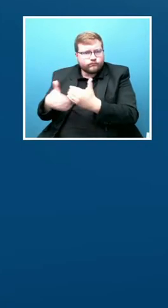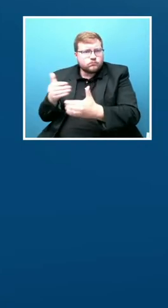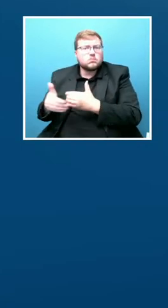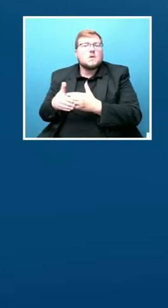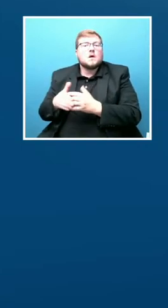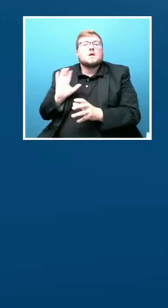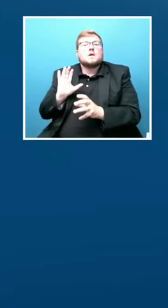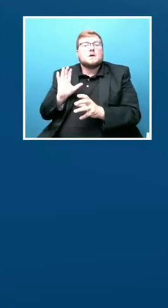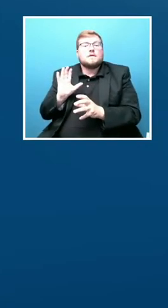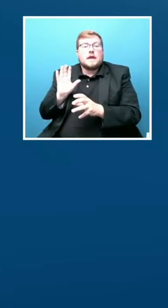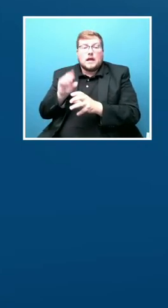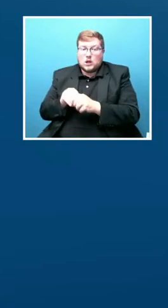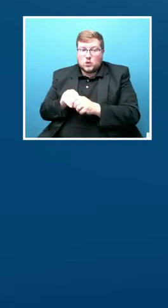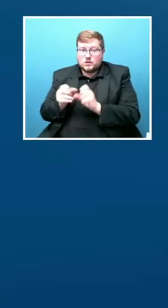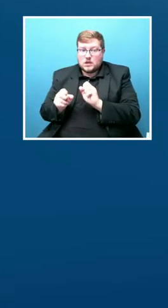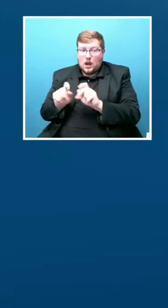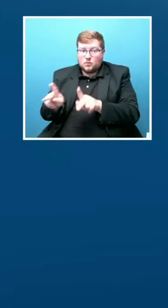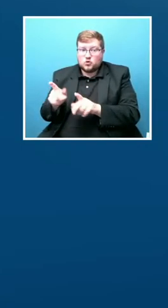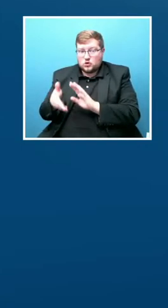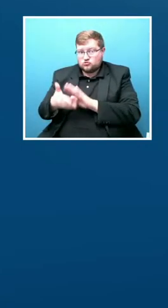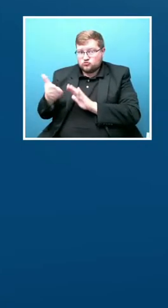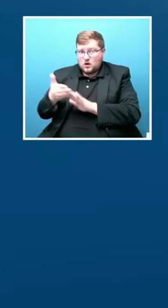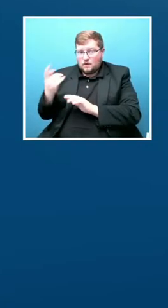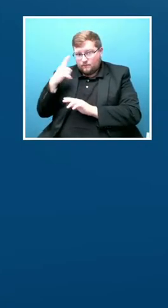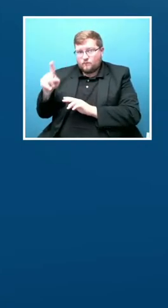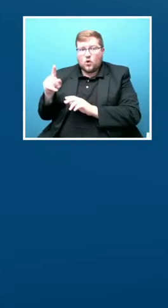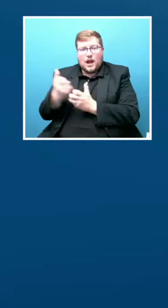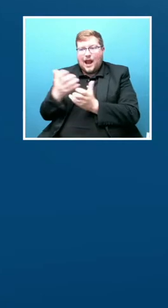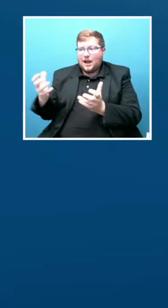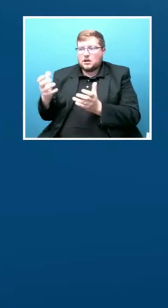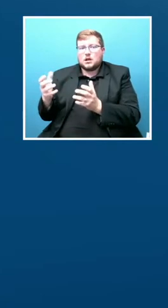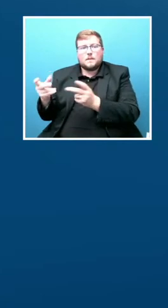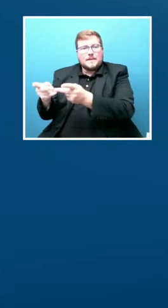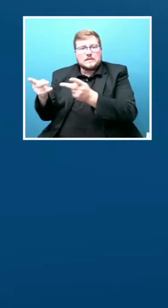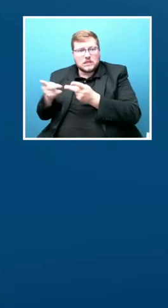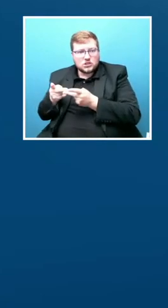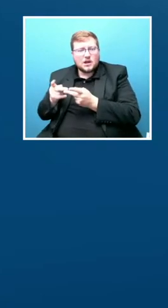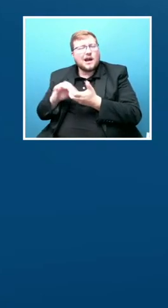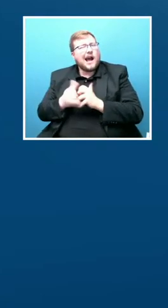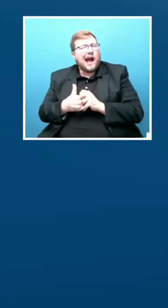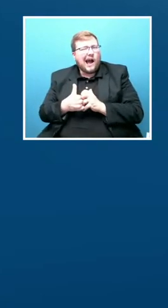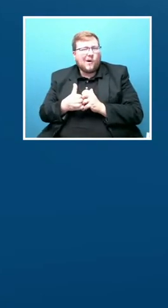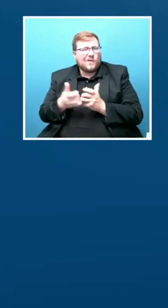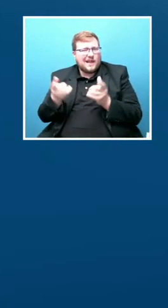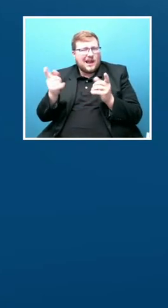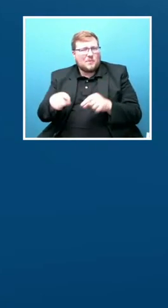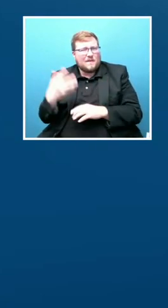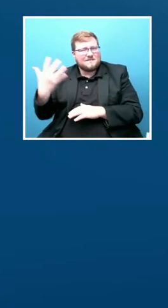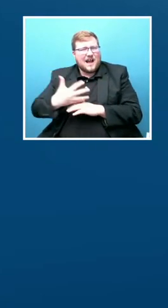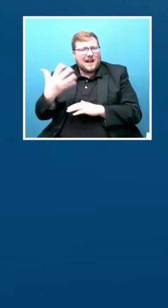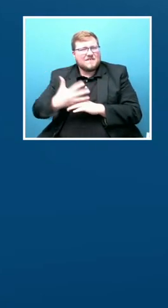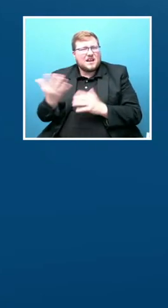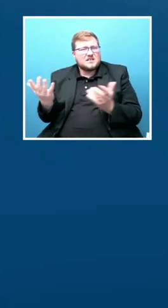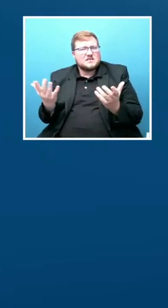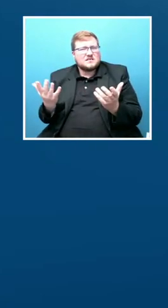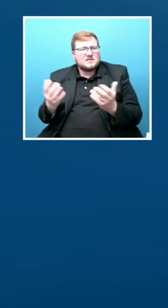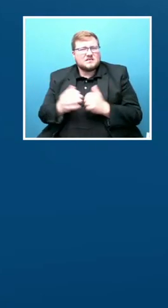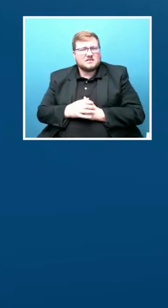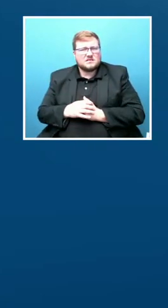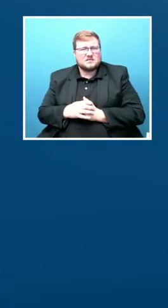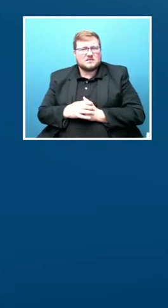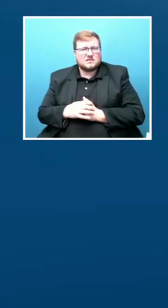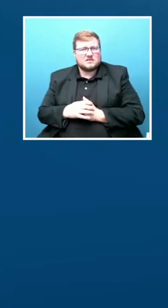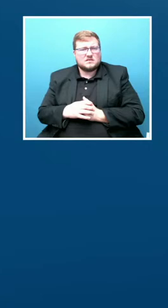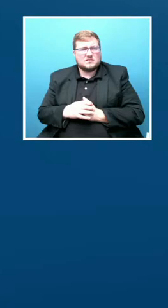the opportunity to run for party positions. How in the world could you do that with 5 days notice? And I